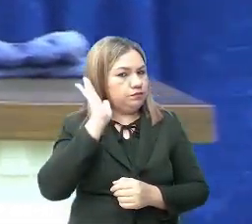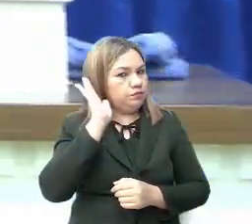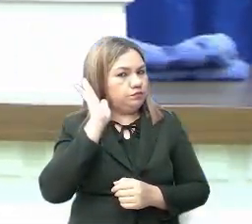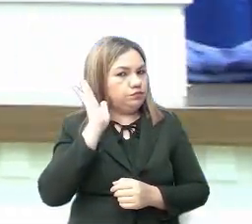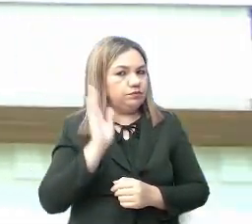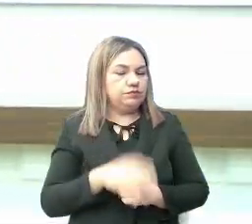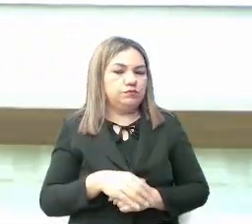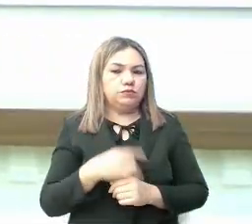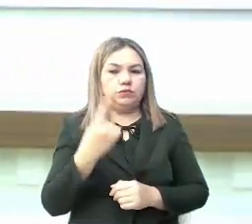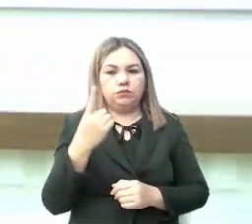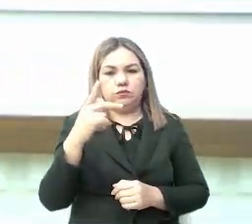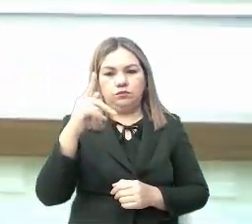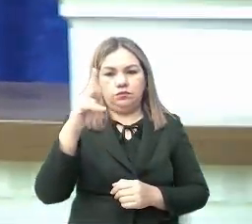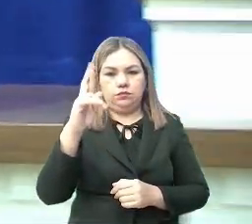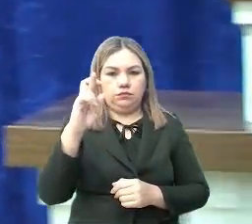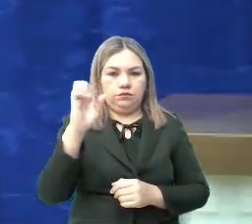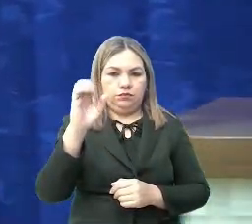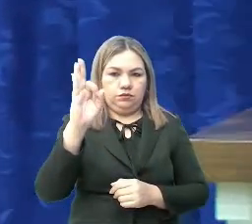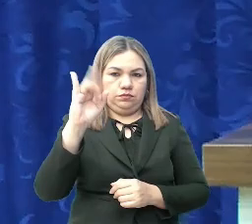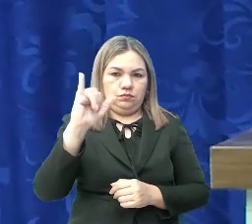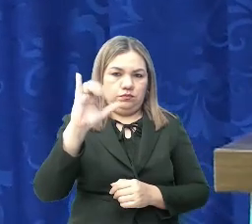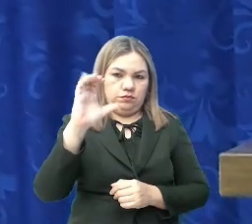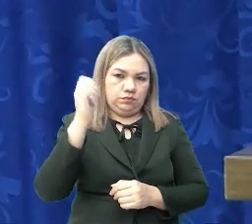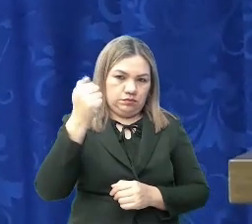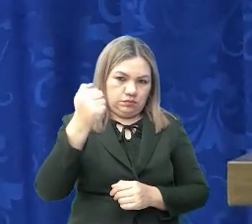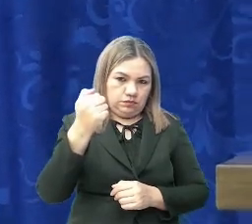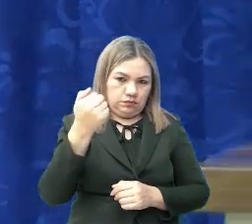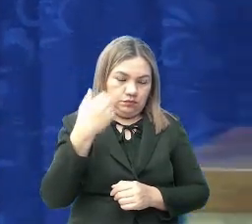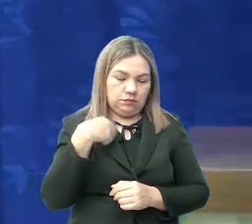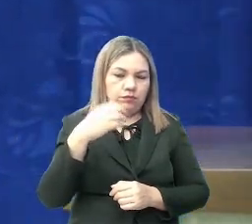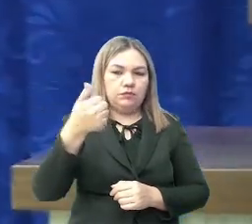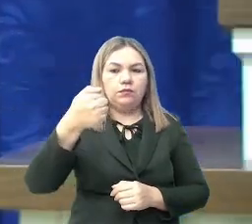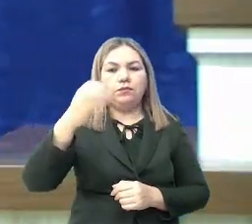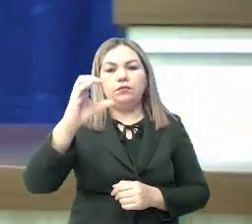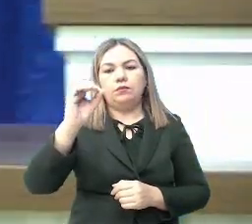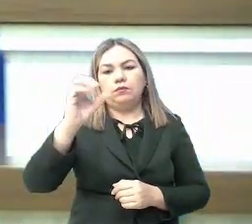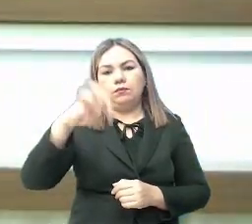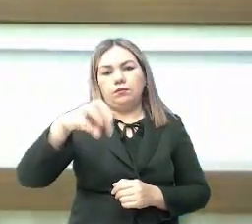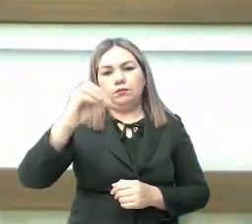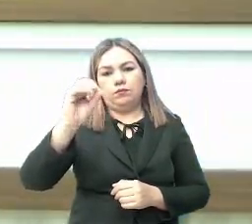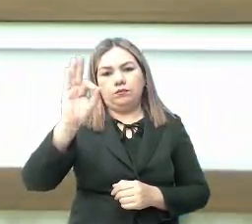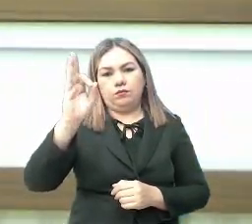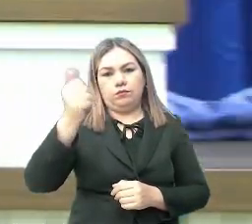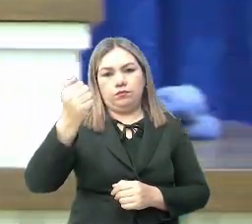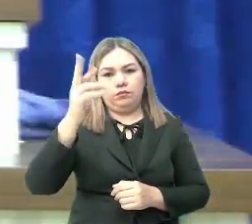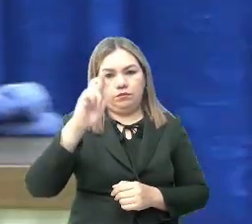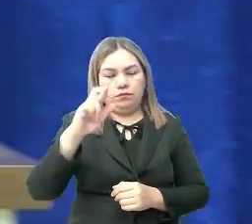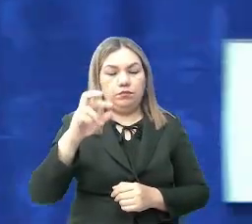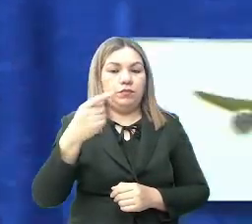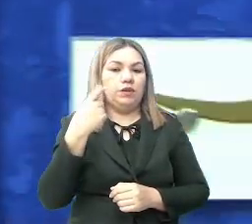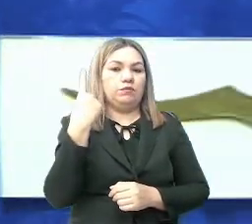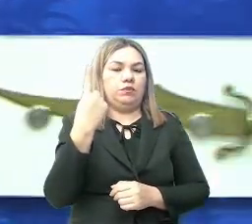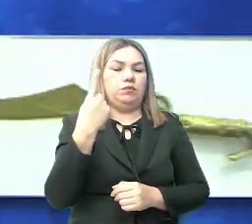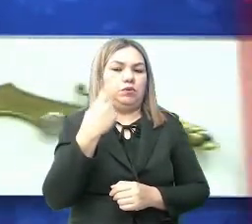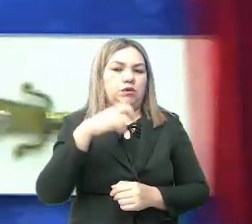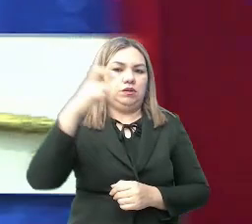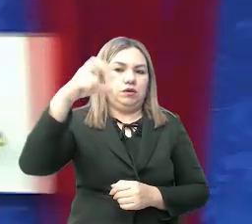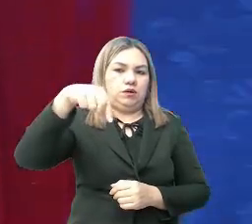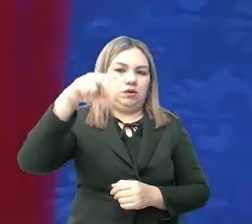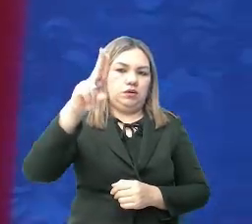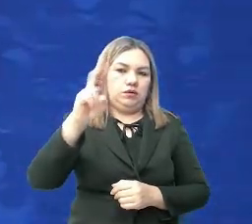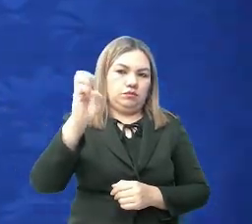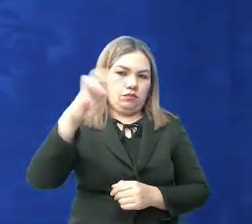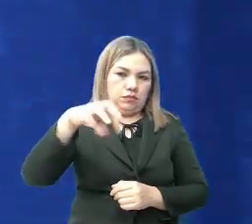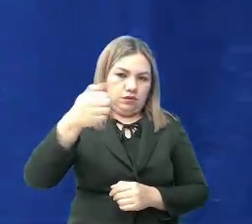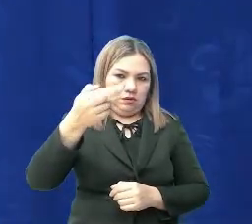to hear a preach that's gonna make you to accommodate yourself, but it's going to burn the